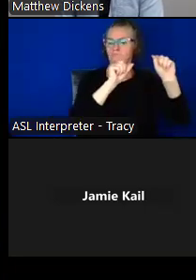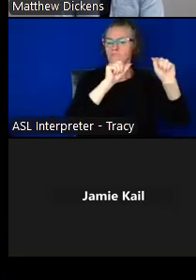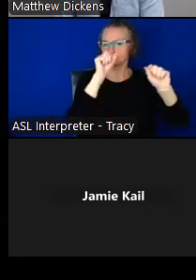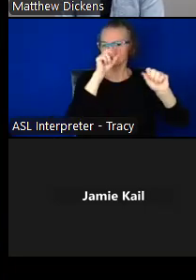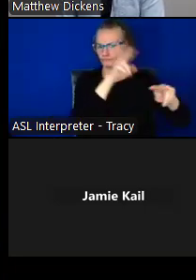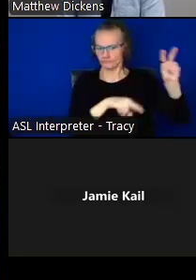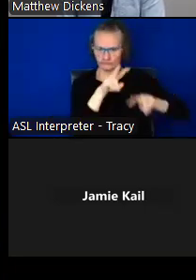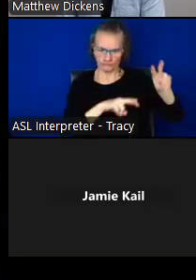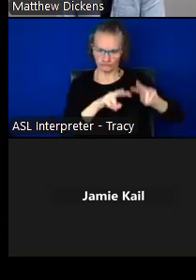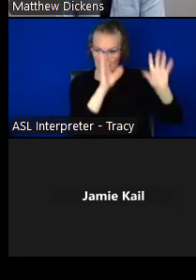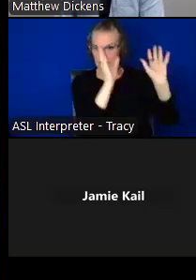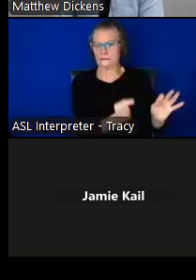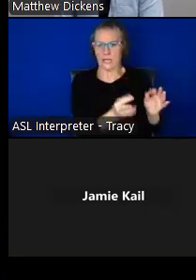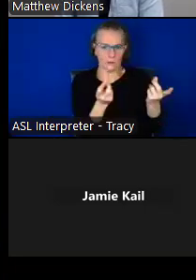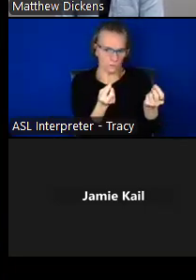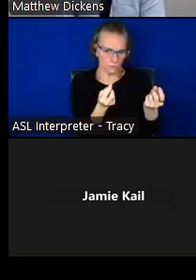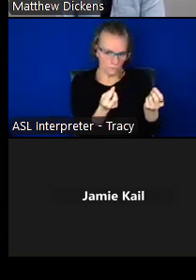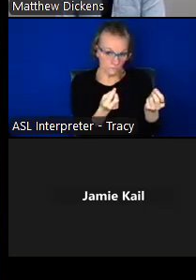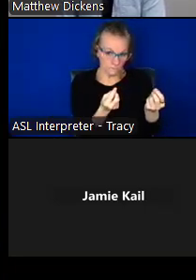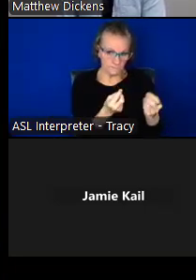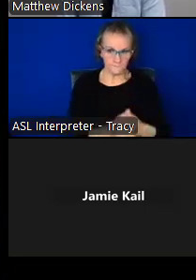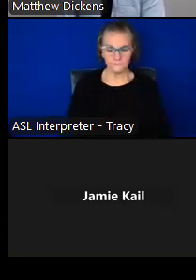the situation and decide what needs to occur.